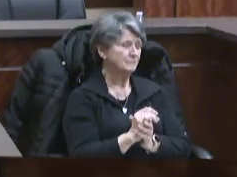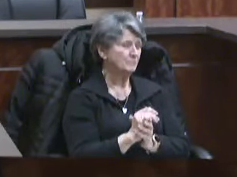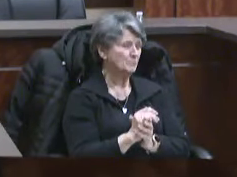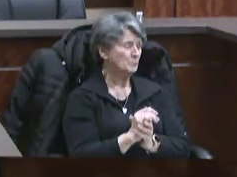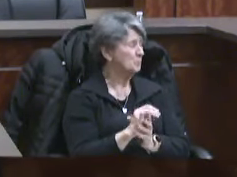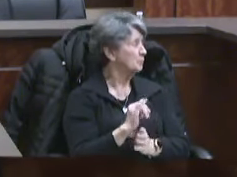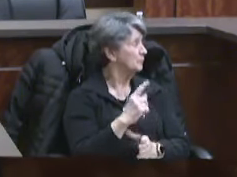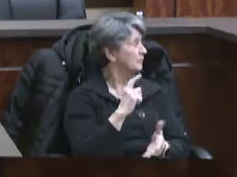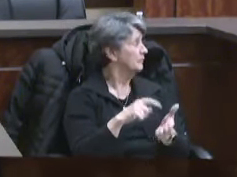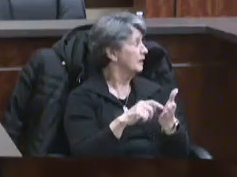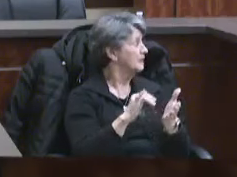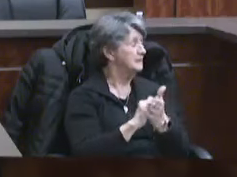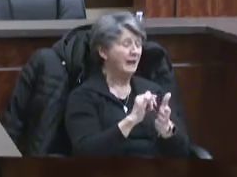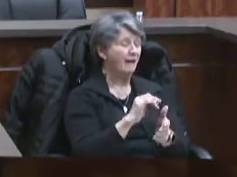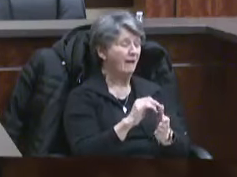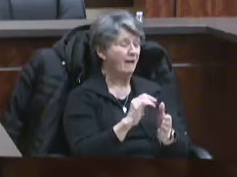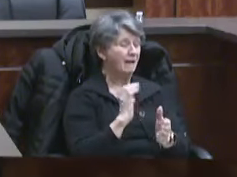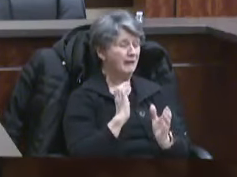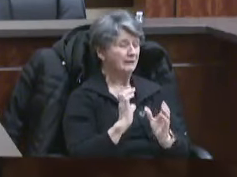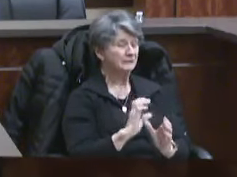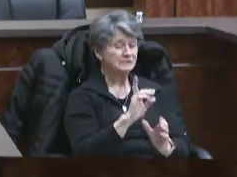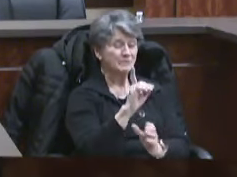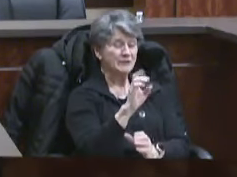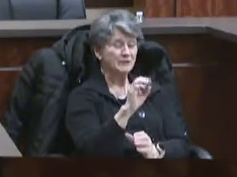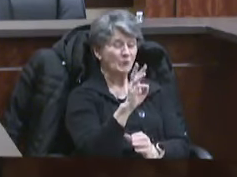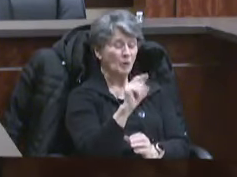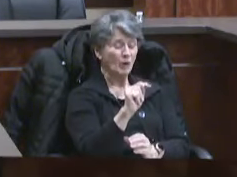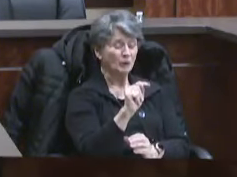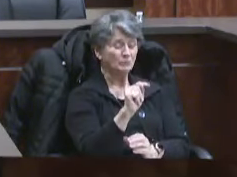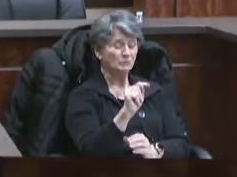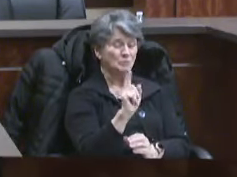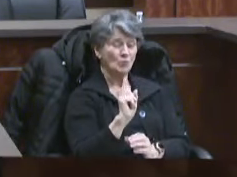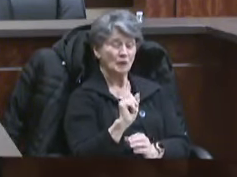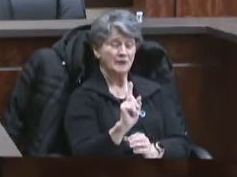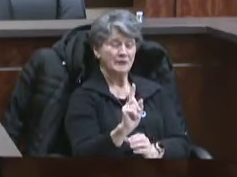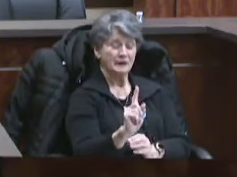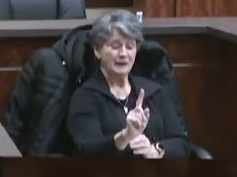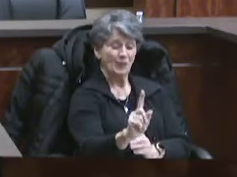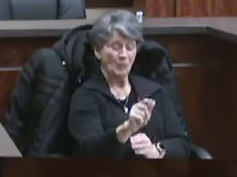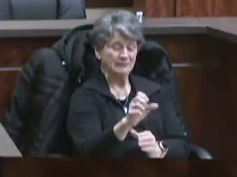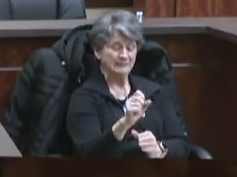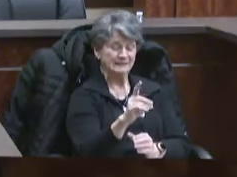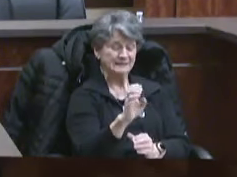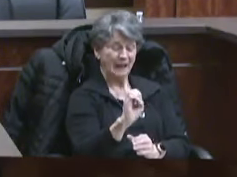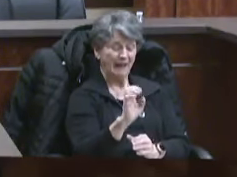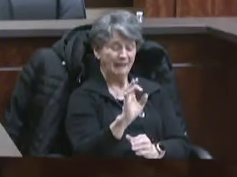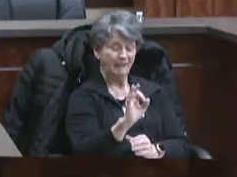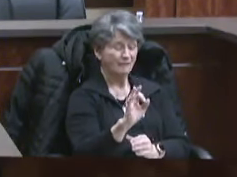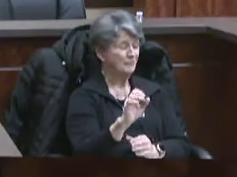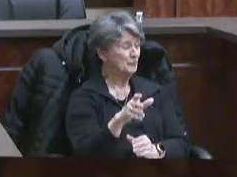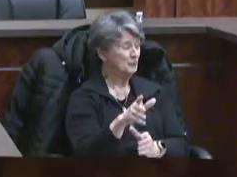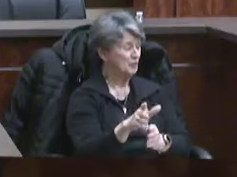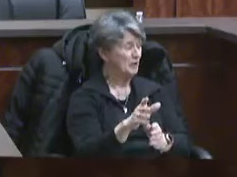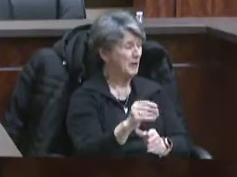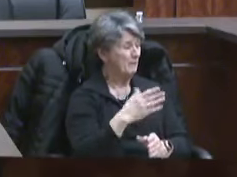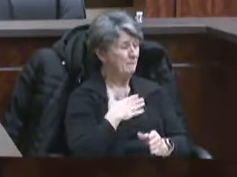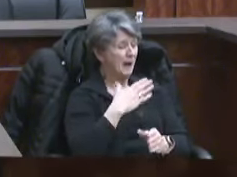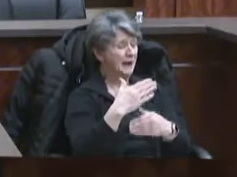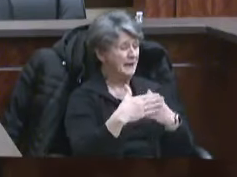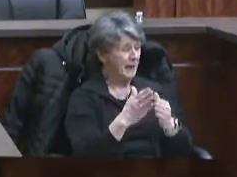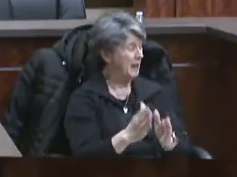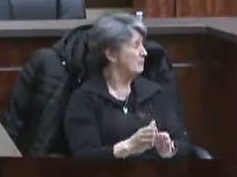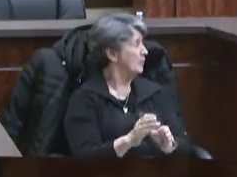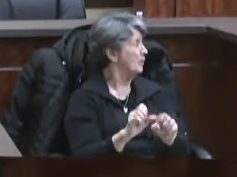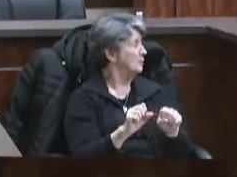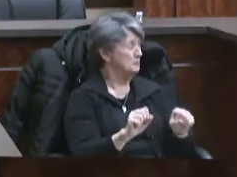Councilman DeWalt was going down one side of Prince George Street, and my neighbor, Margie McSeeney, was pushing my snowblower